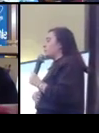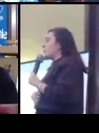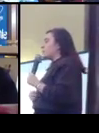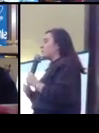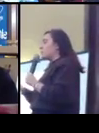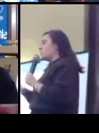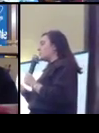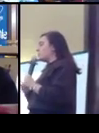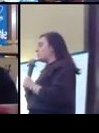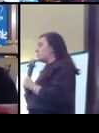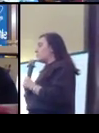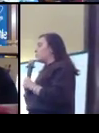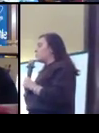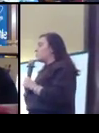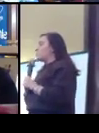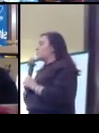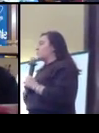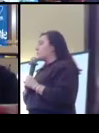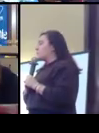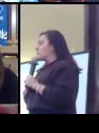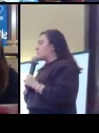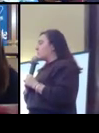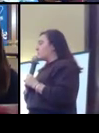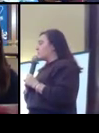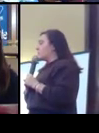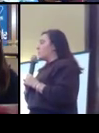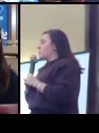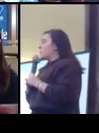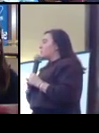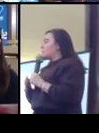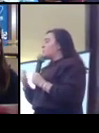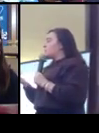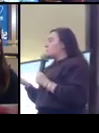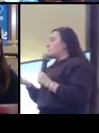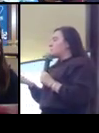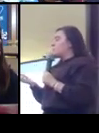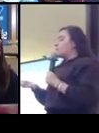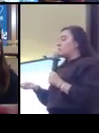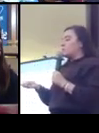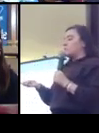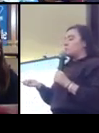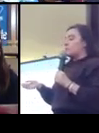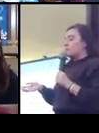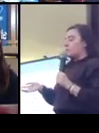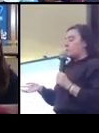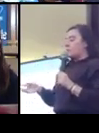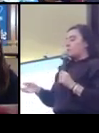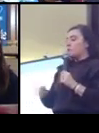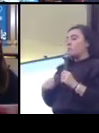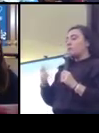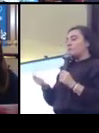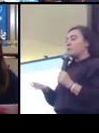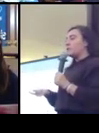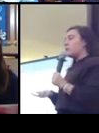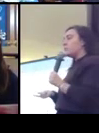policy, and then it goes on. Open space, so commercial, but creating those,